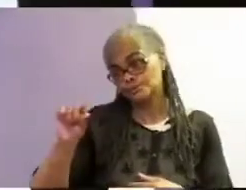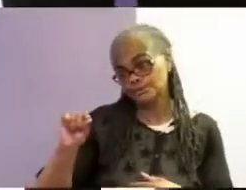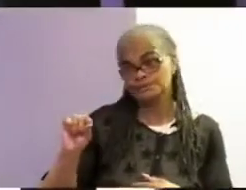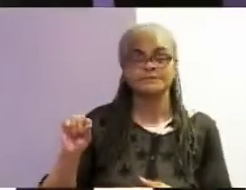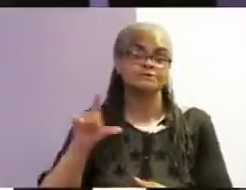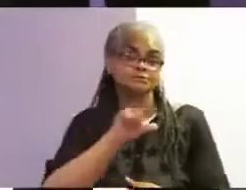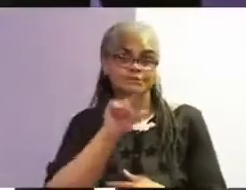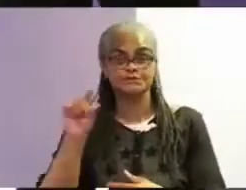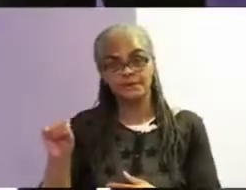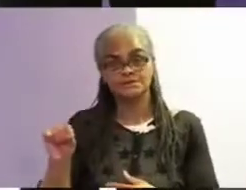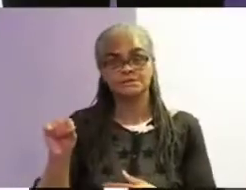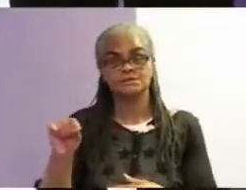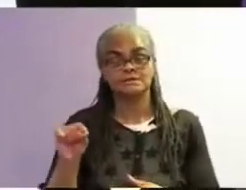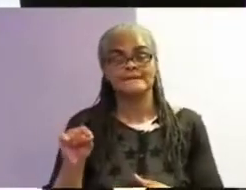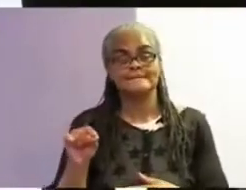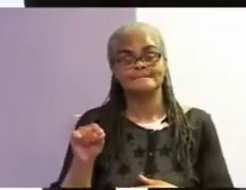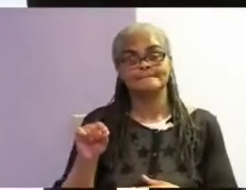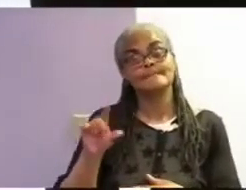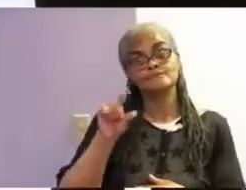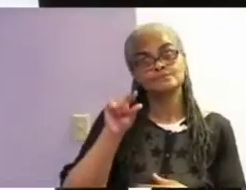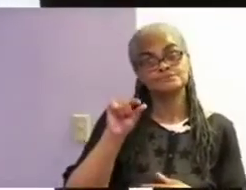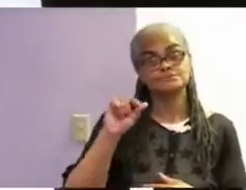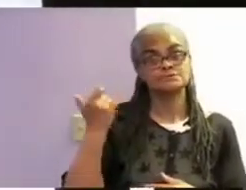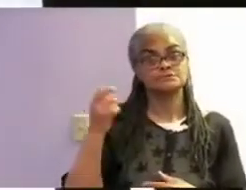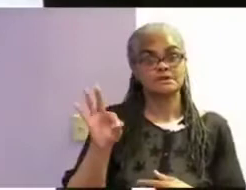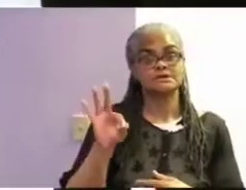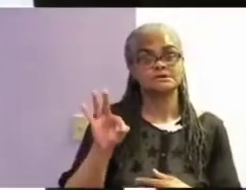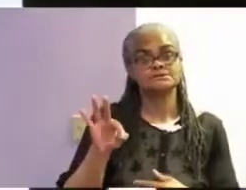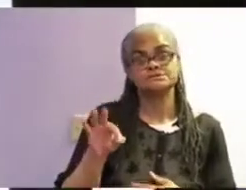2020, 2019, they said, in